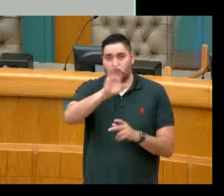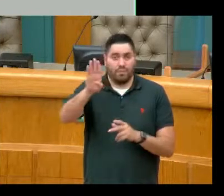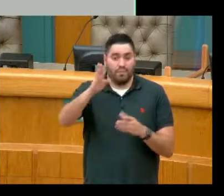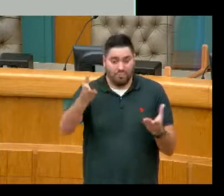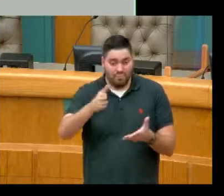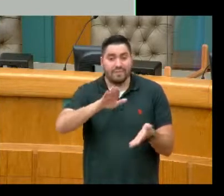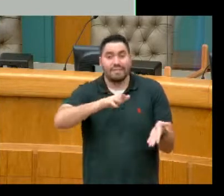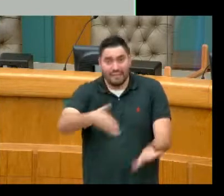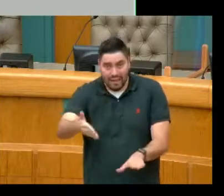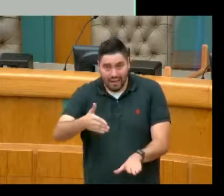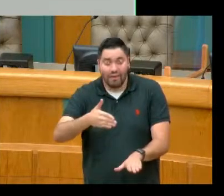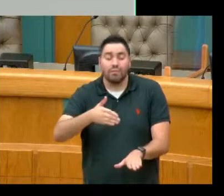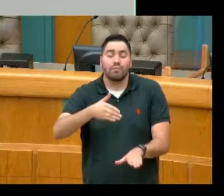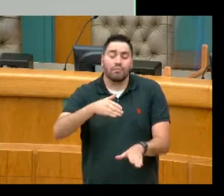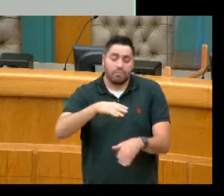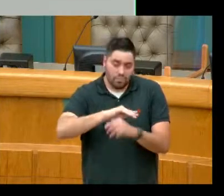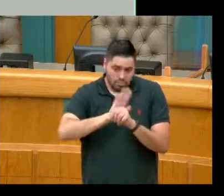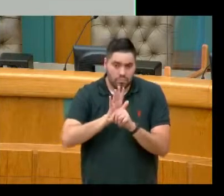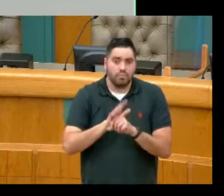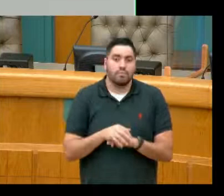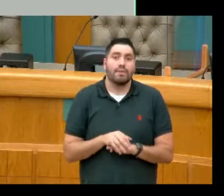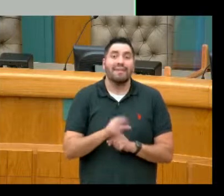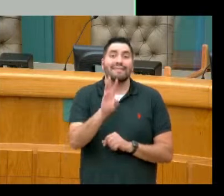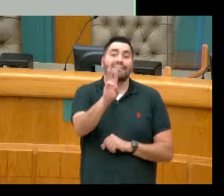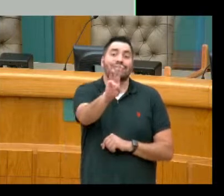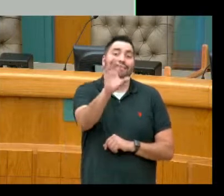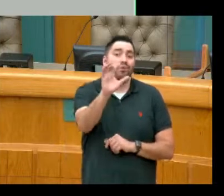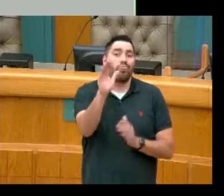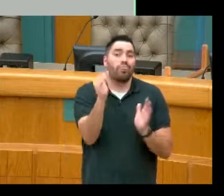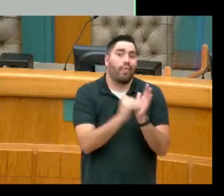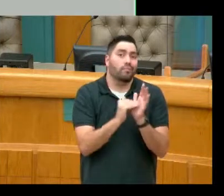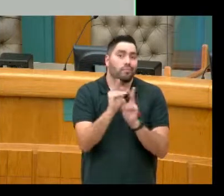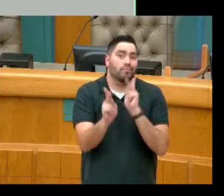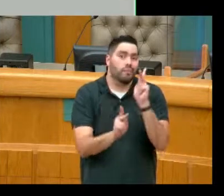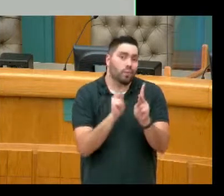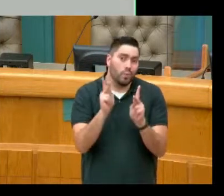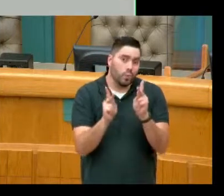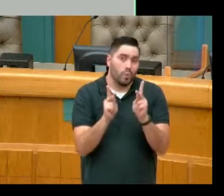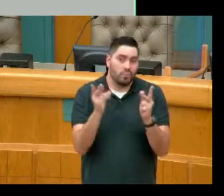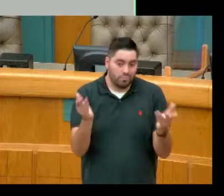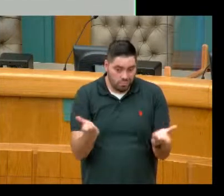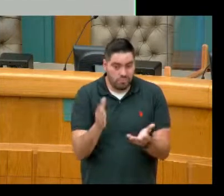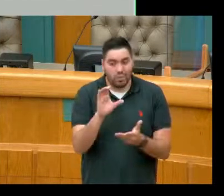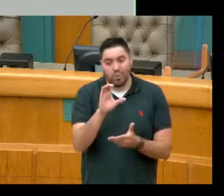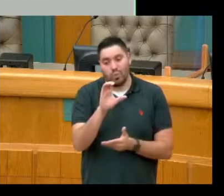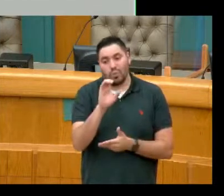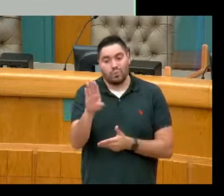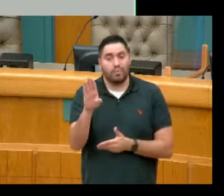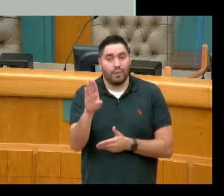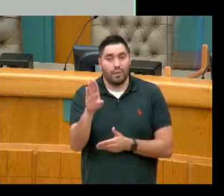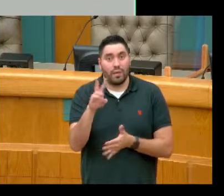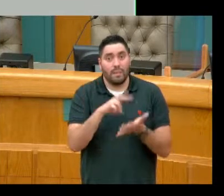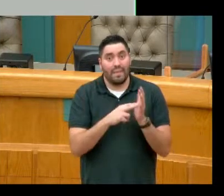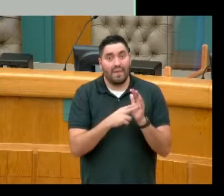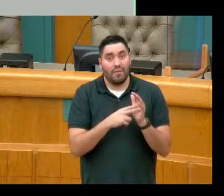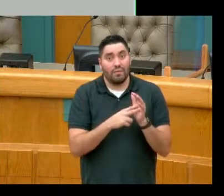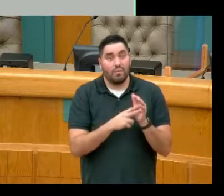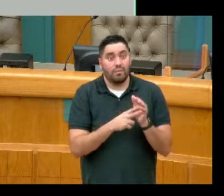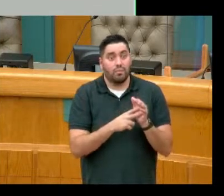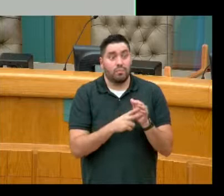had COVID and then died from something else. These are people where on the death certificate, the primary cause of death was